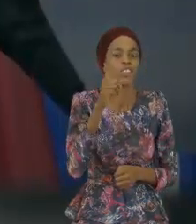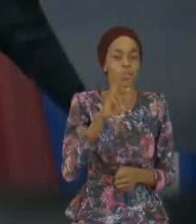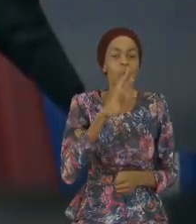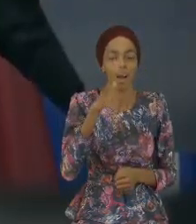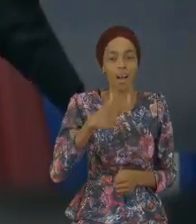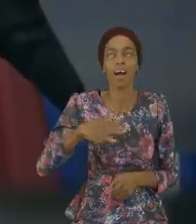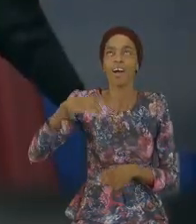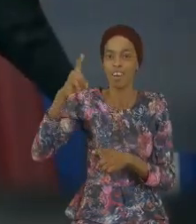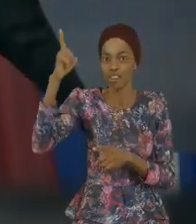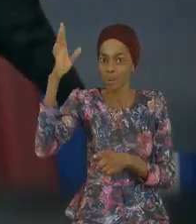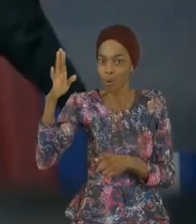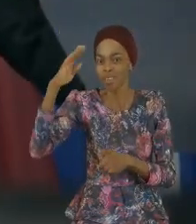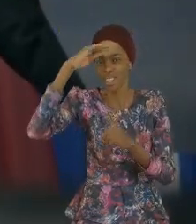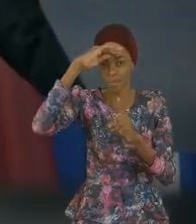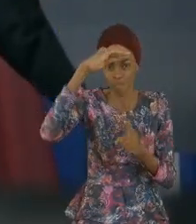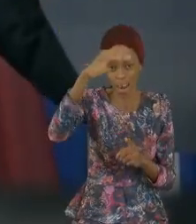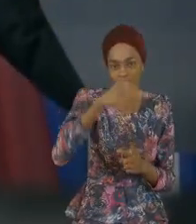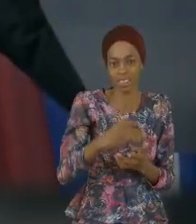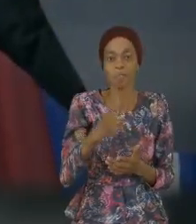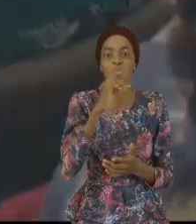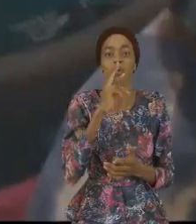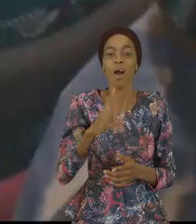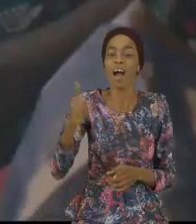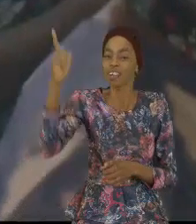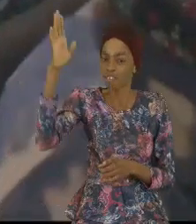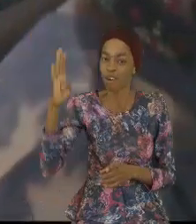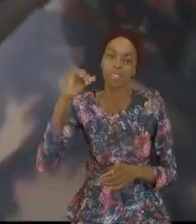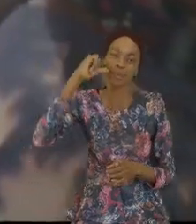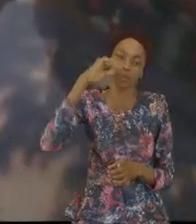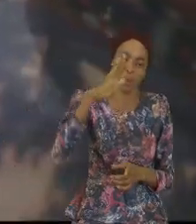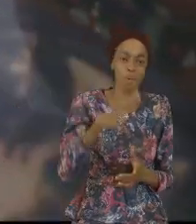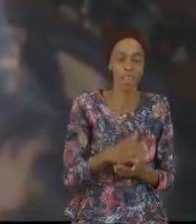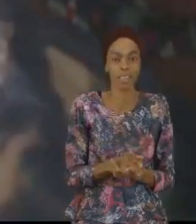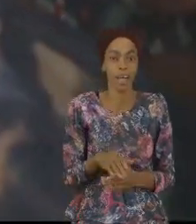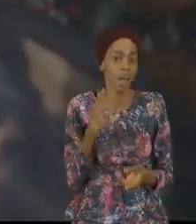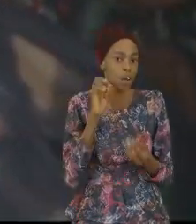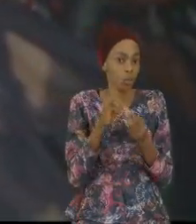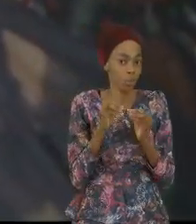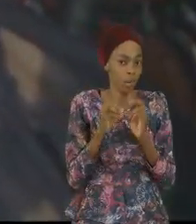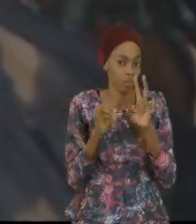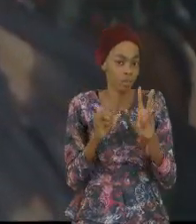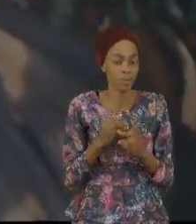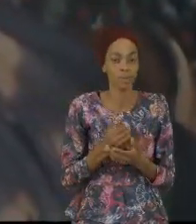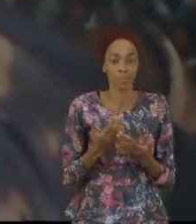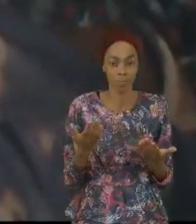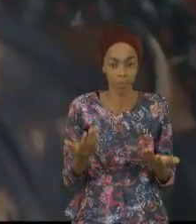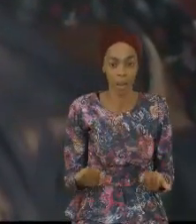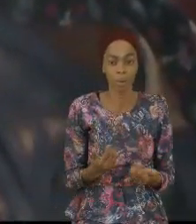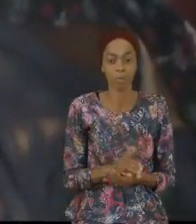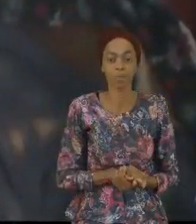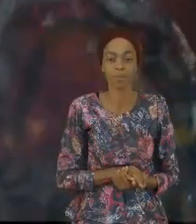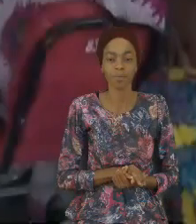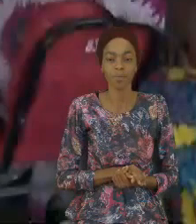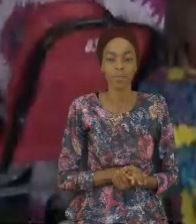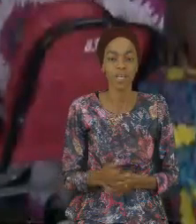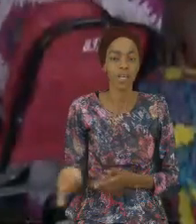his man. You're still his woman. Look at number two here. Number two, we're looking at